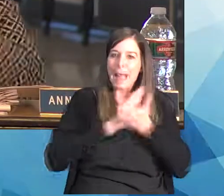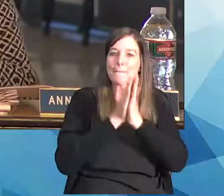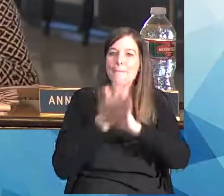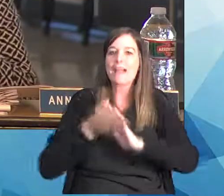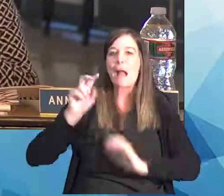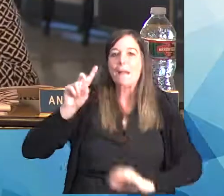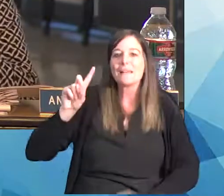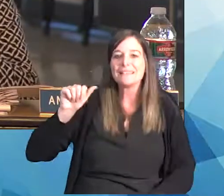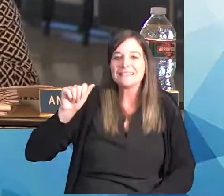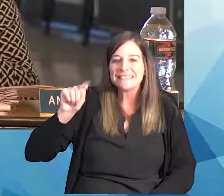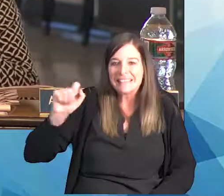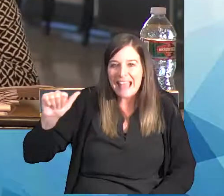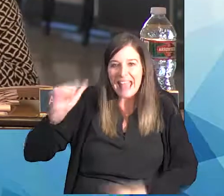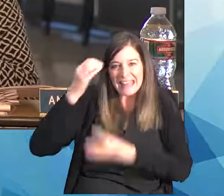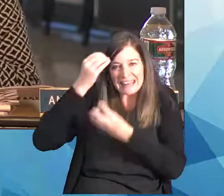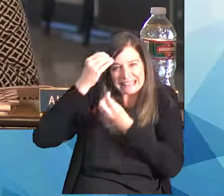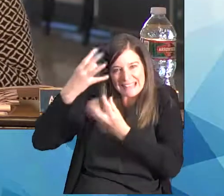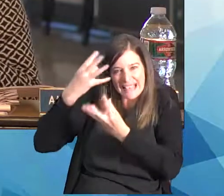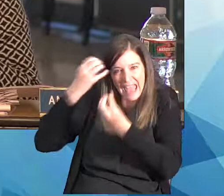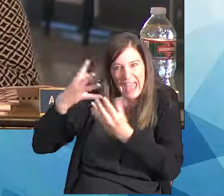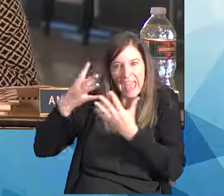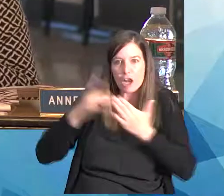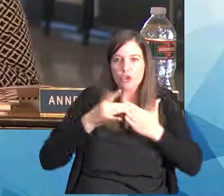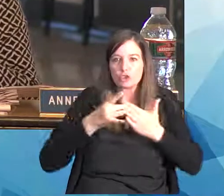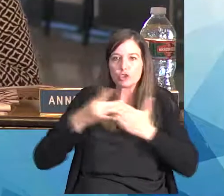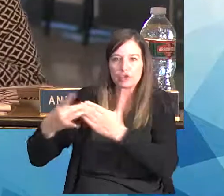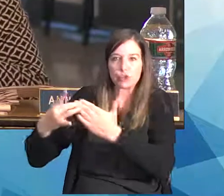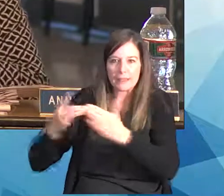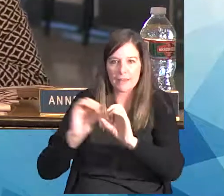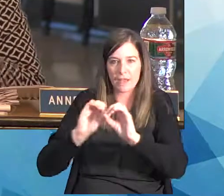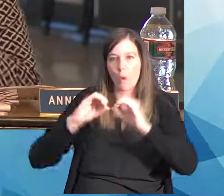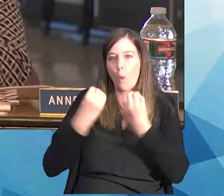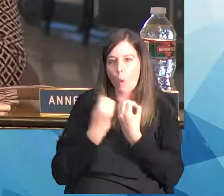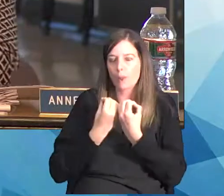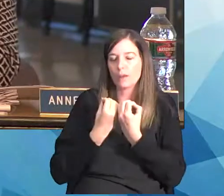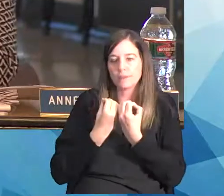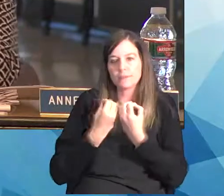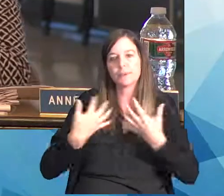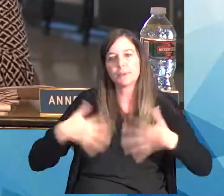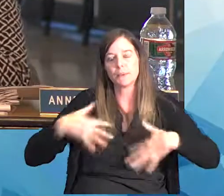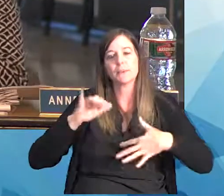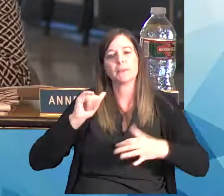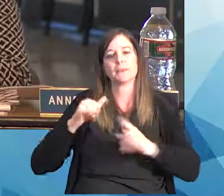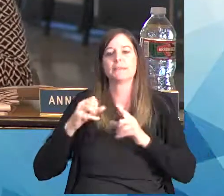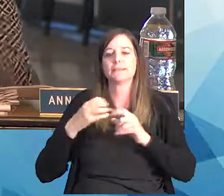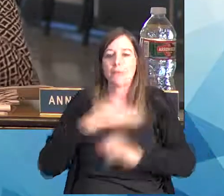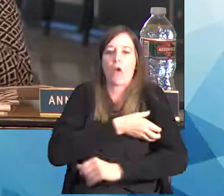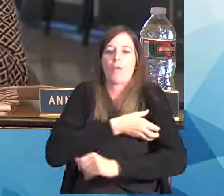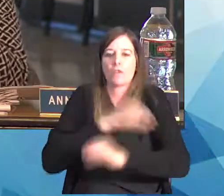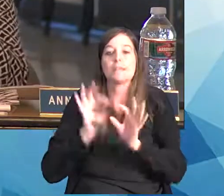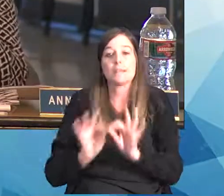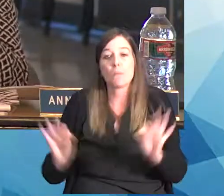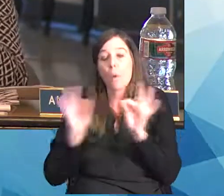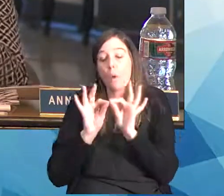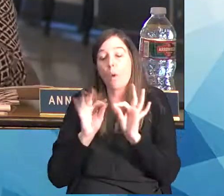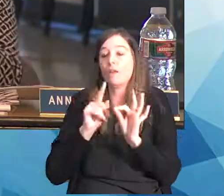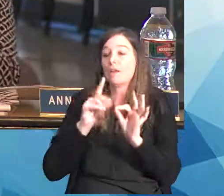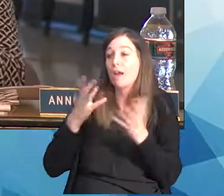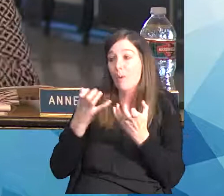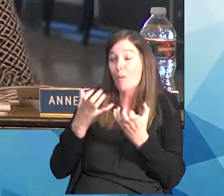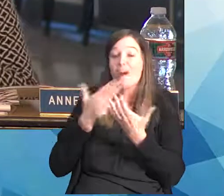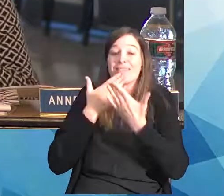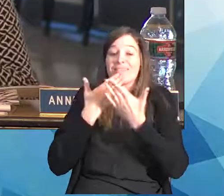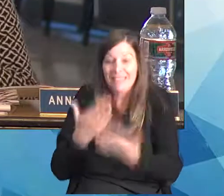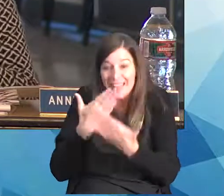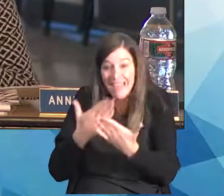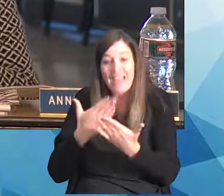organization. So I really, really appreciate the work that you put into the strategic